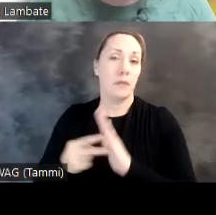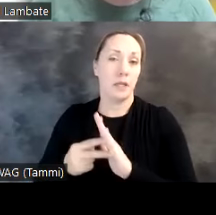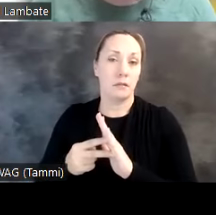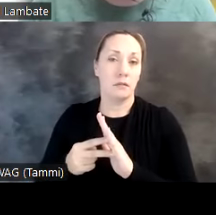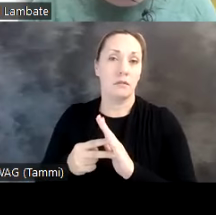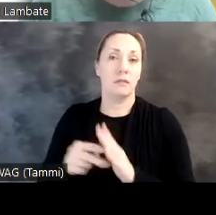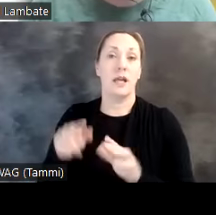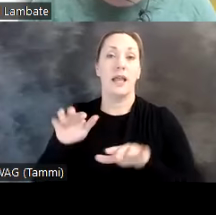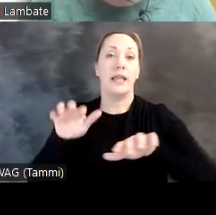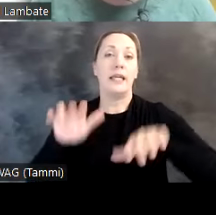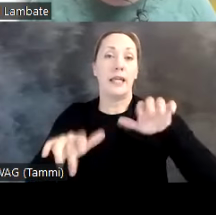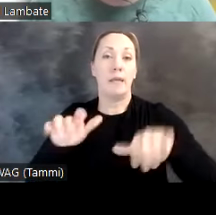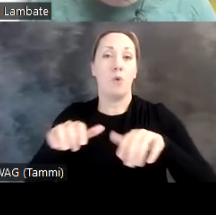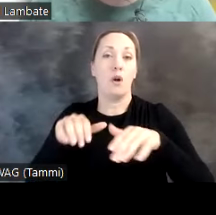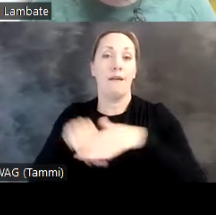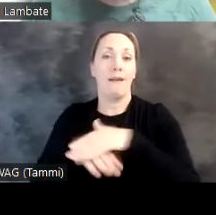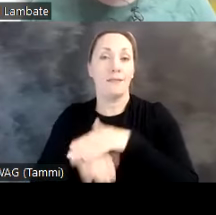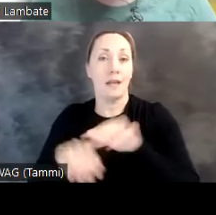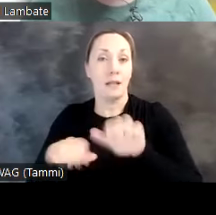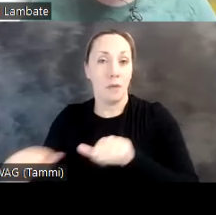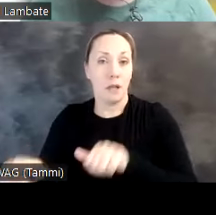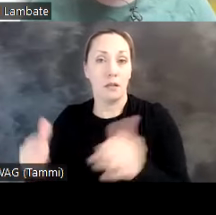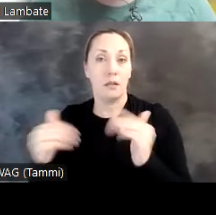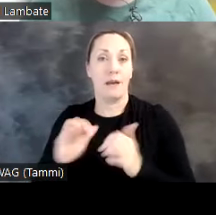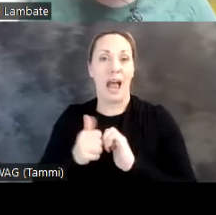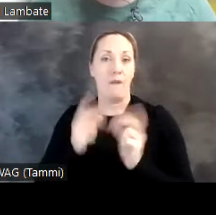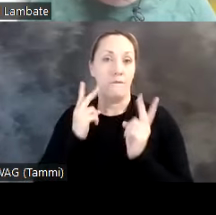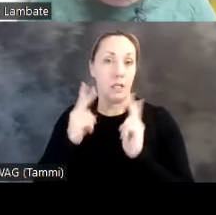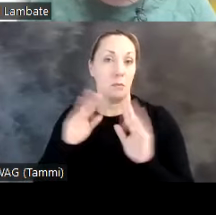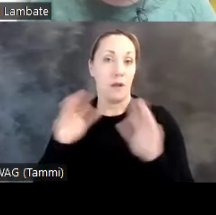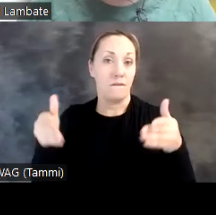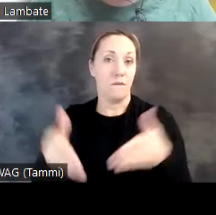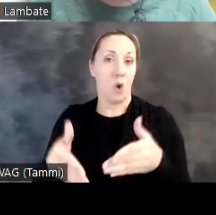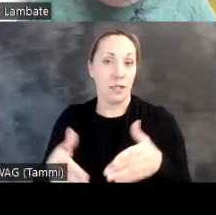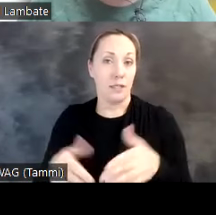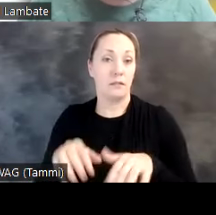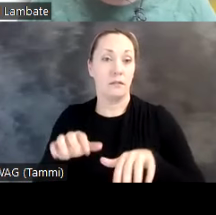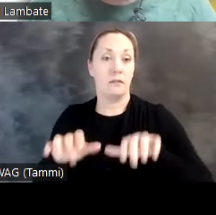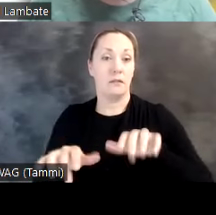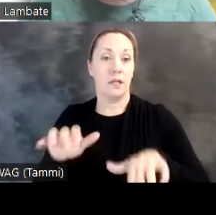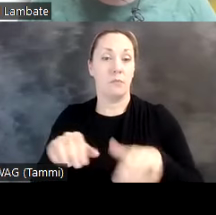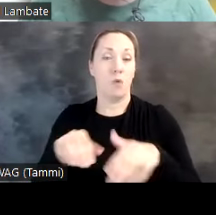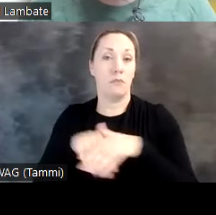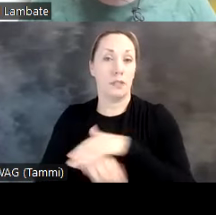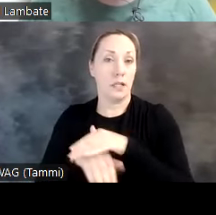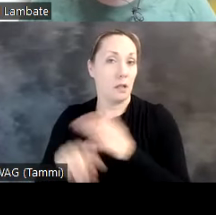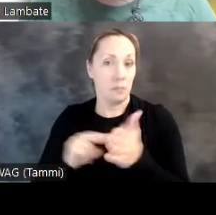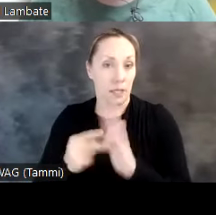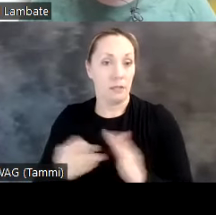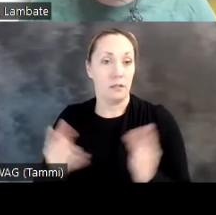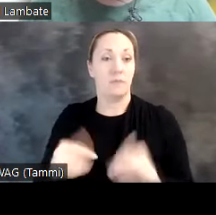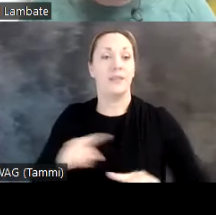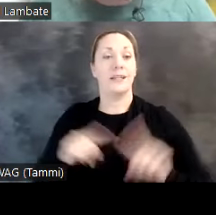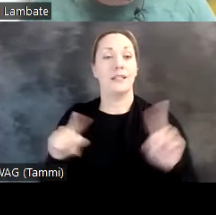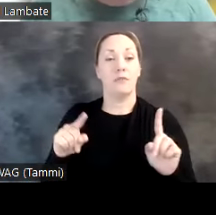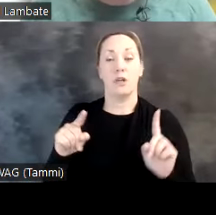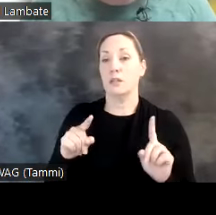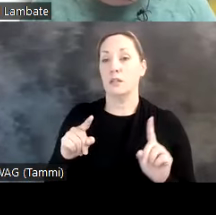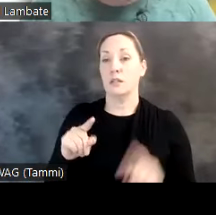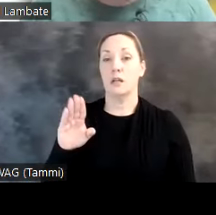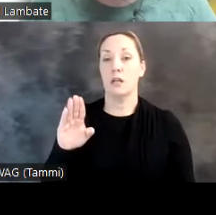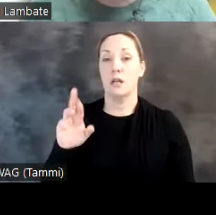keyboard accessibility is, and how visible focus play a role in keyboard accessibility, and different